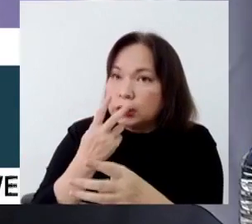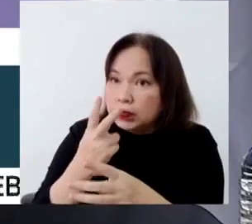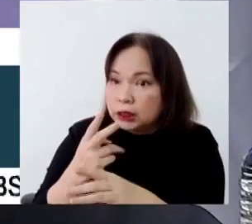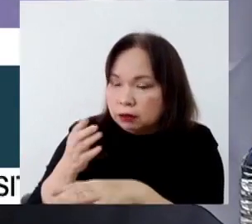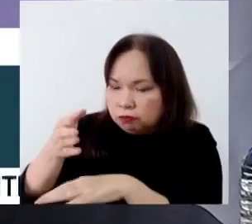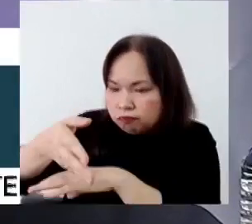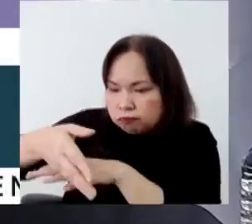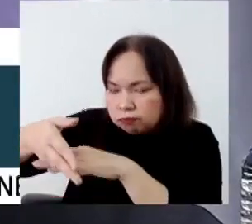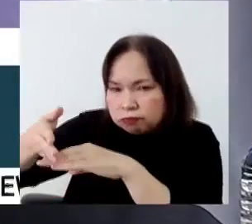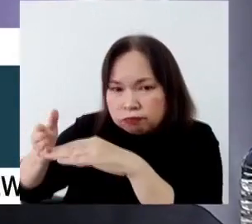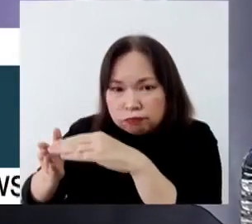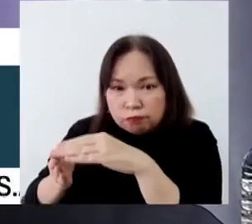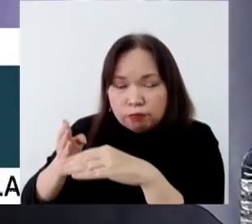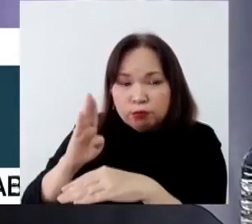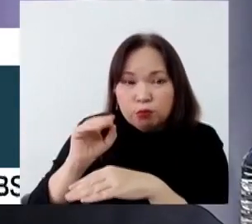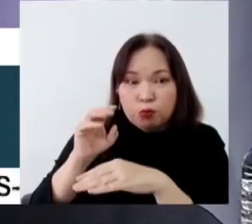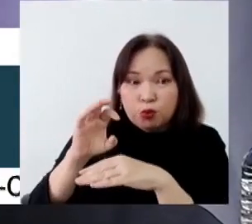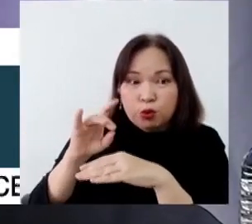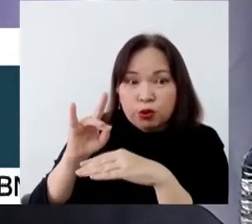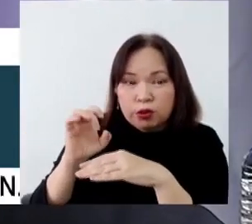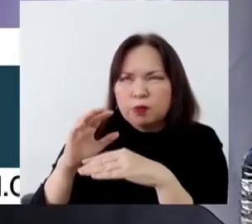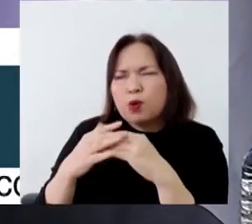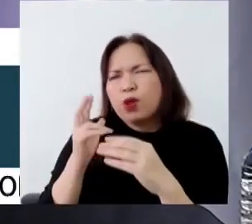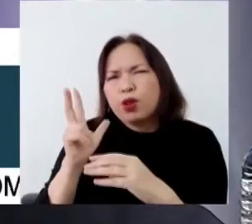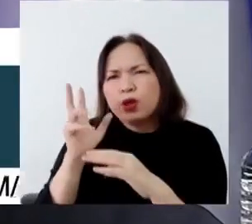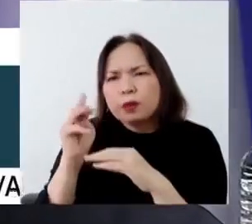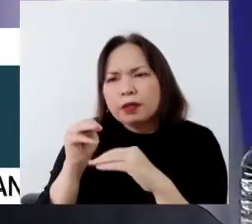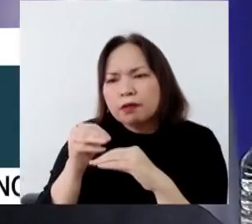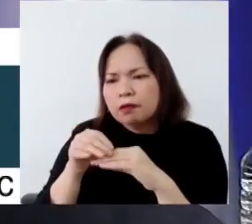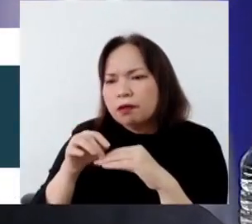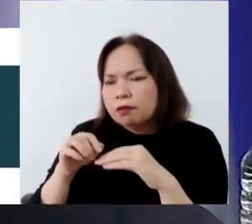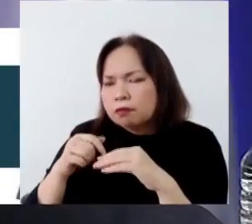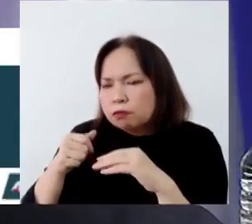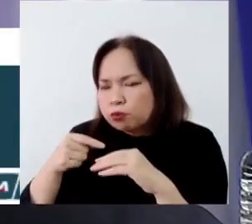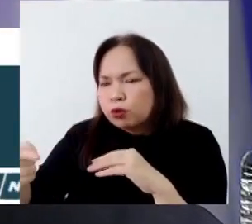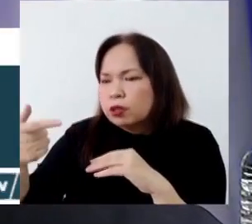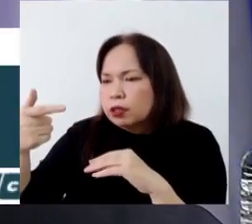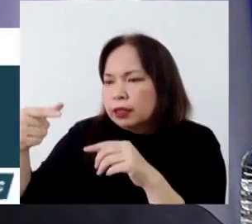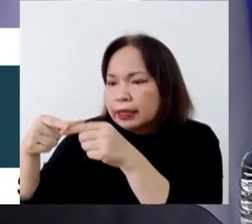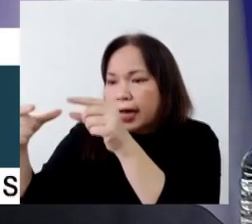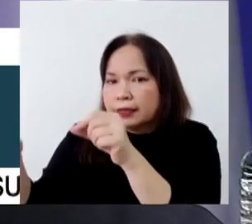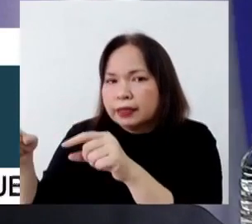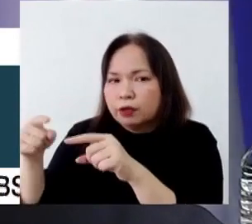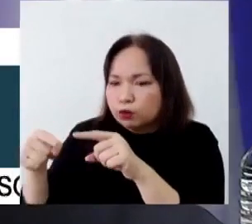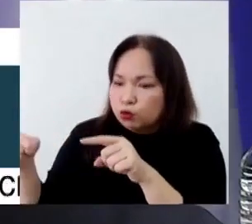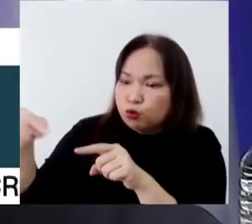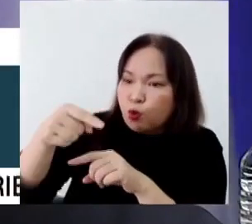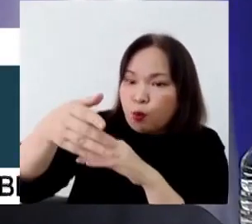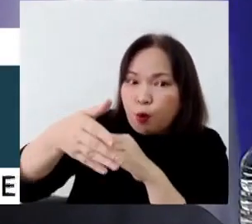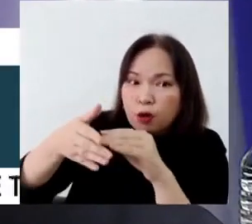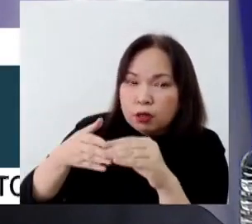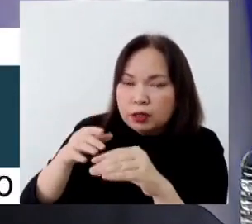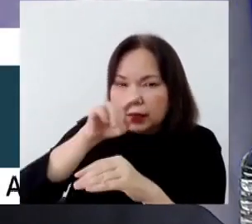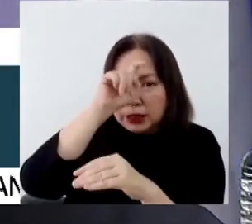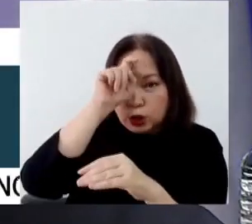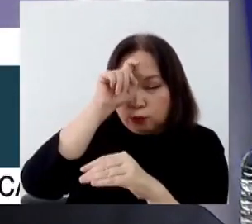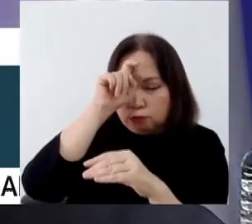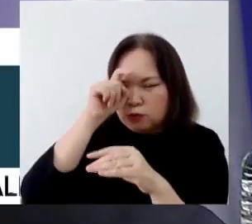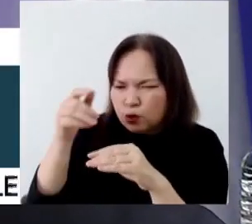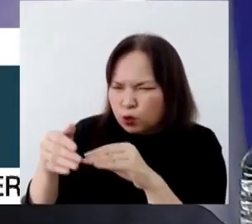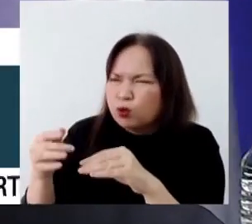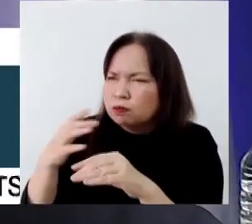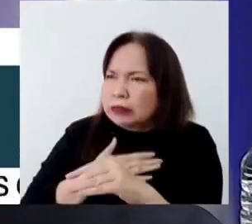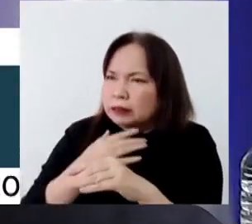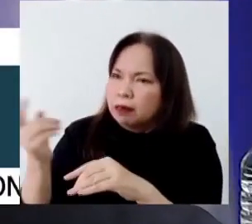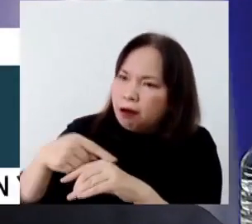will. Because it's only at most 30 minutes from Gaza City and other parts of Gaza to the Egypt border. So